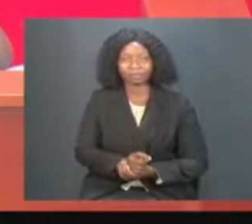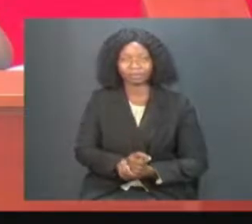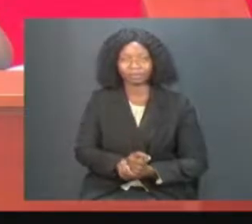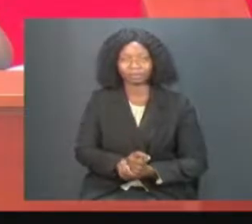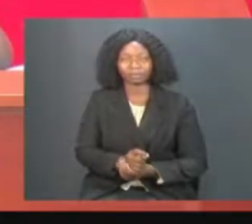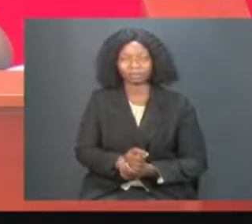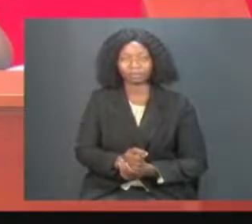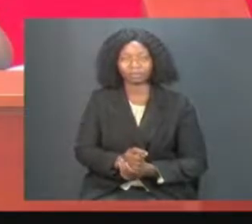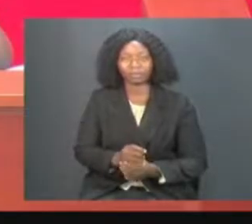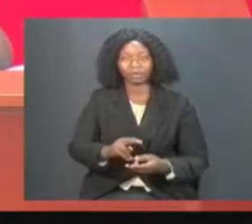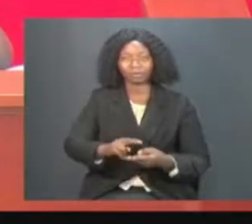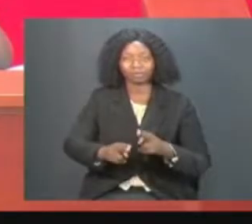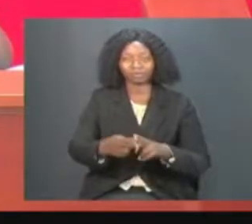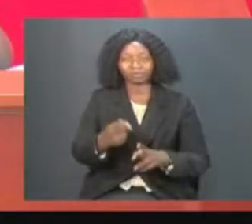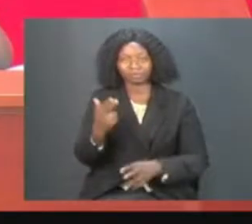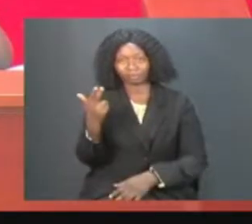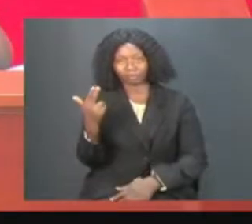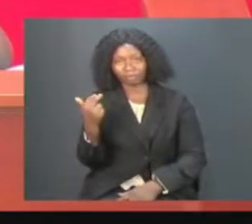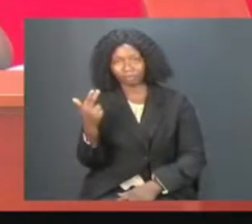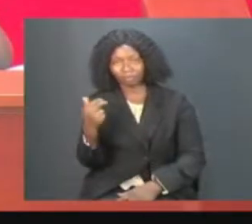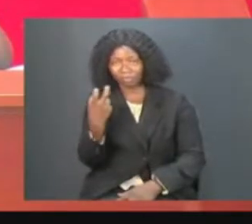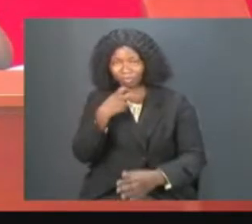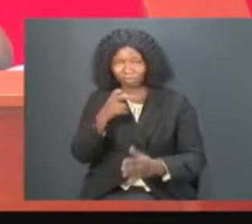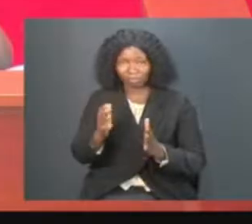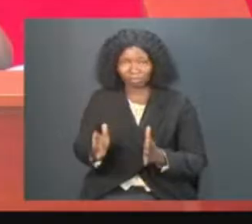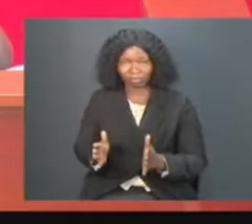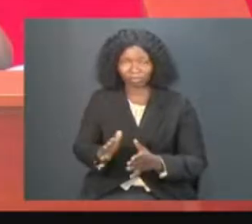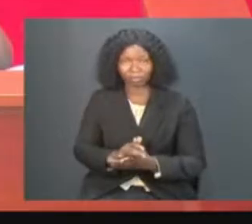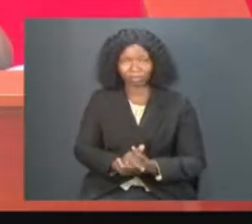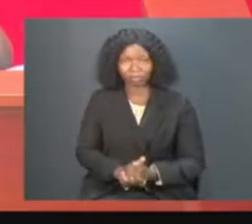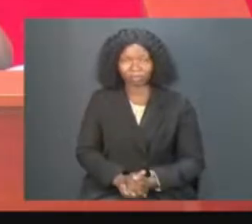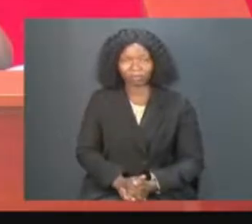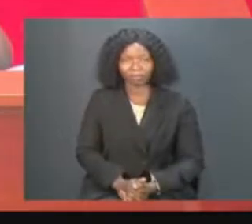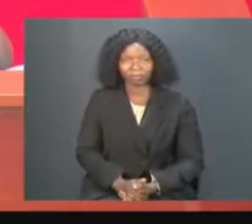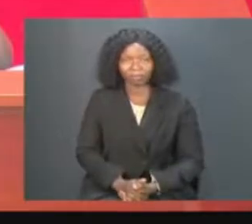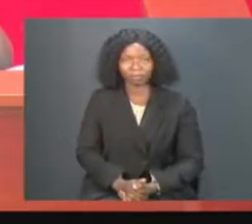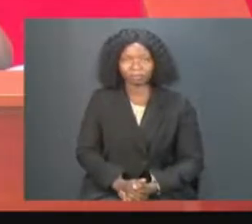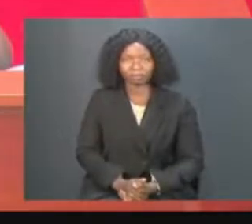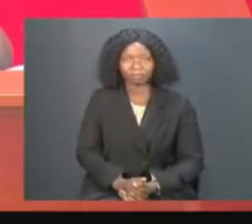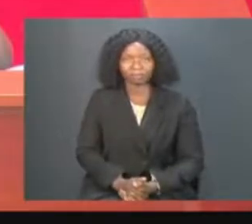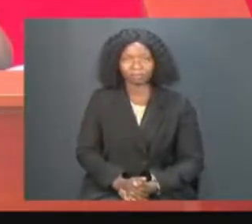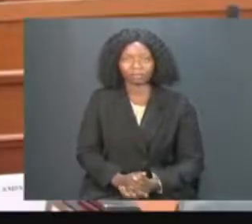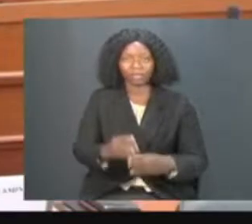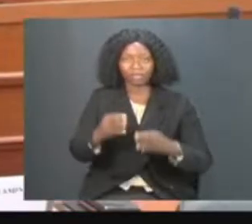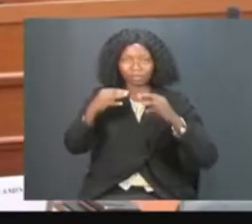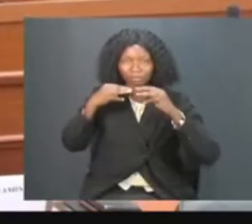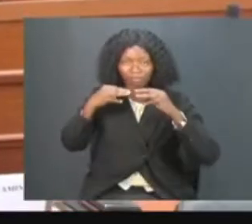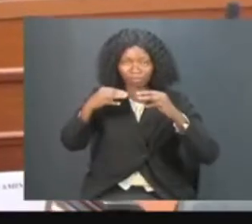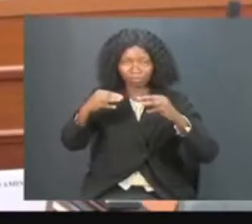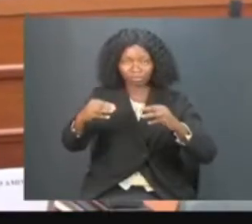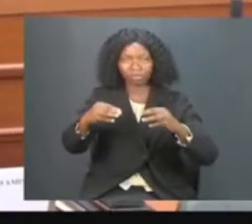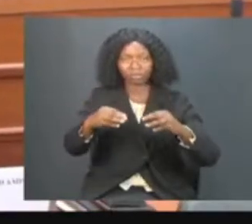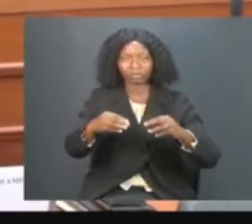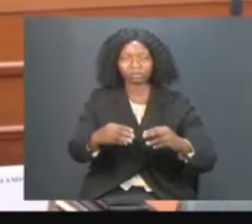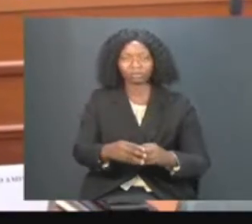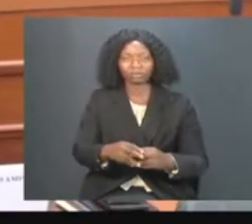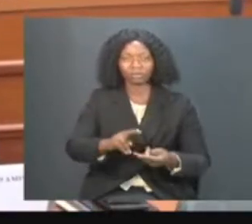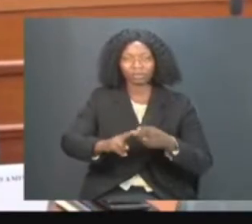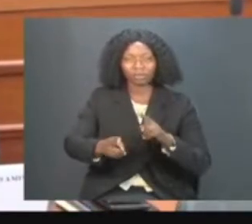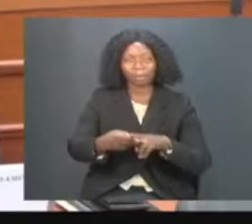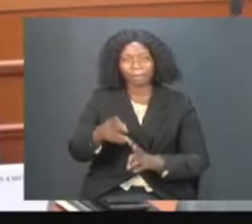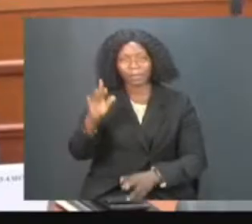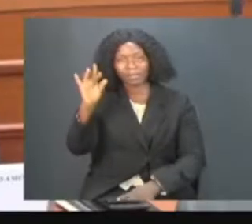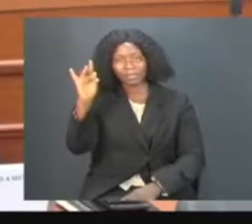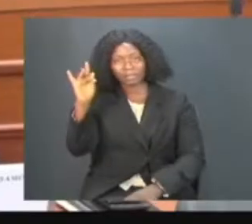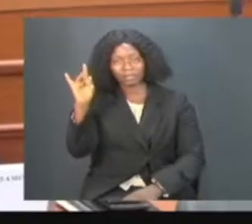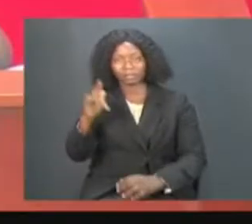item 13. Mr. Speaker, the legal Honourable member, the motion on the floor is motion numbered 18.